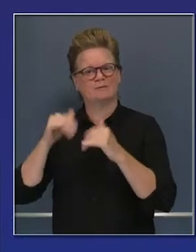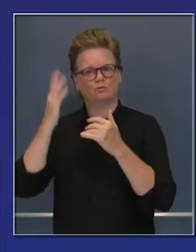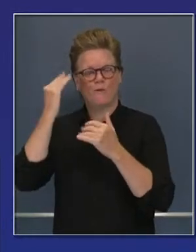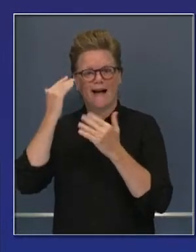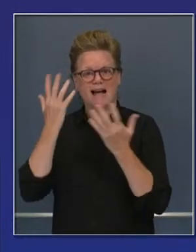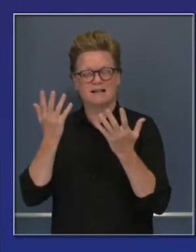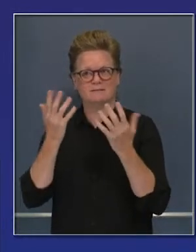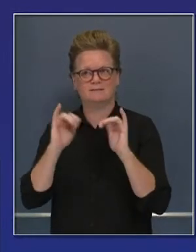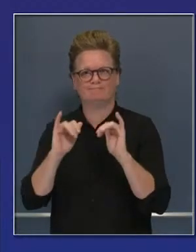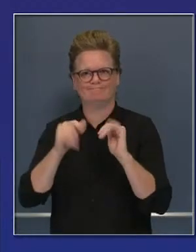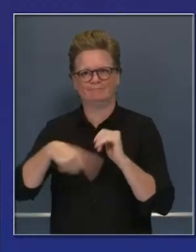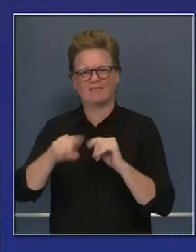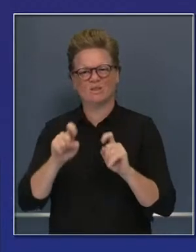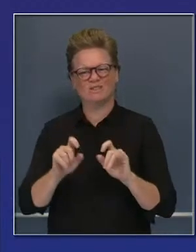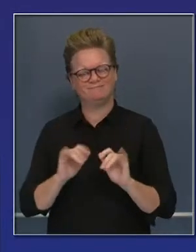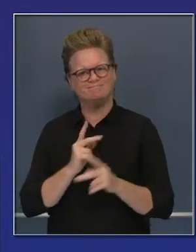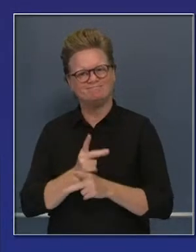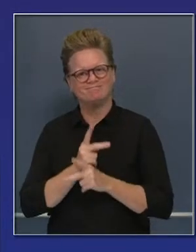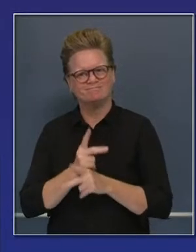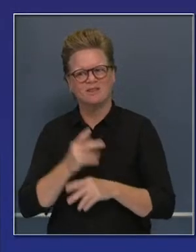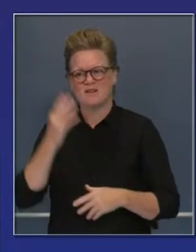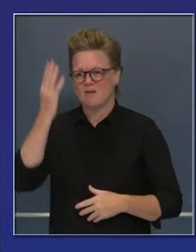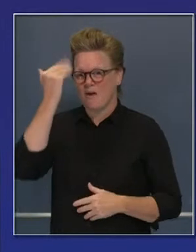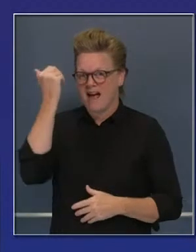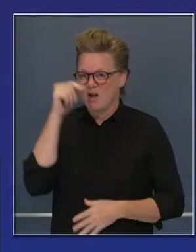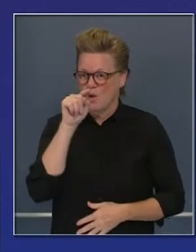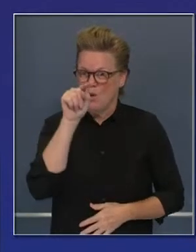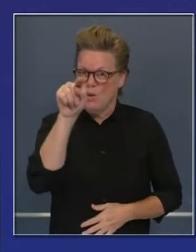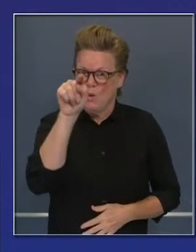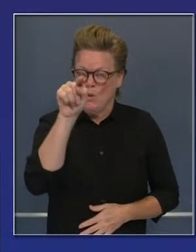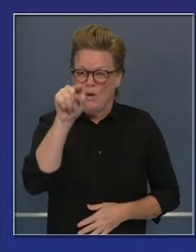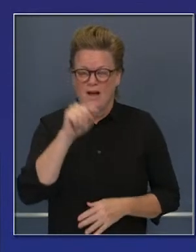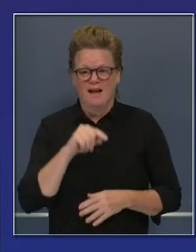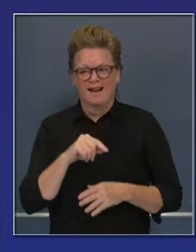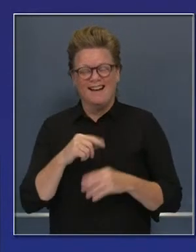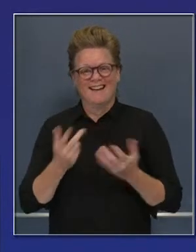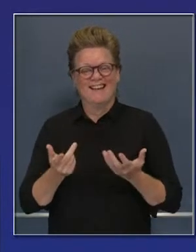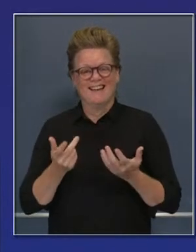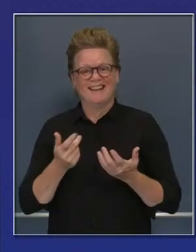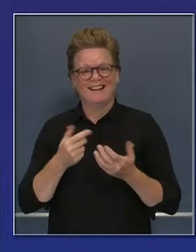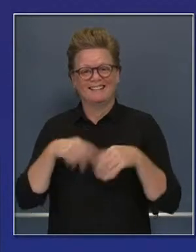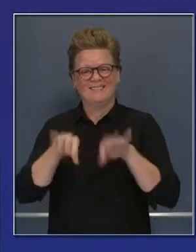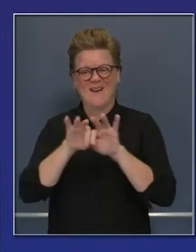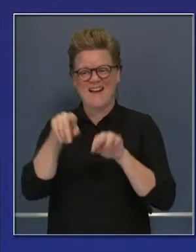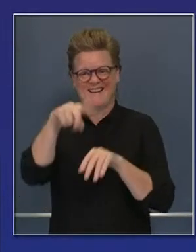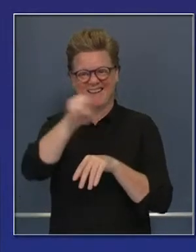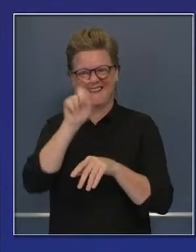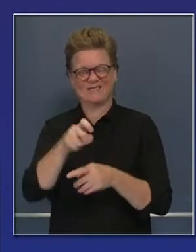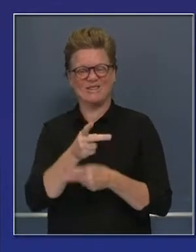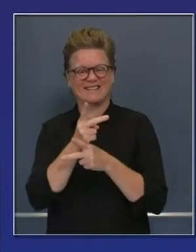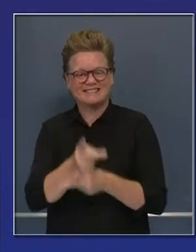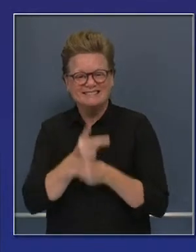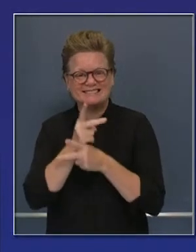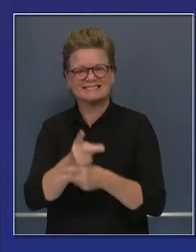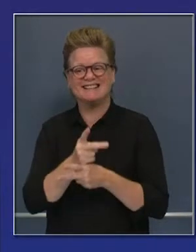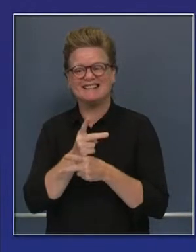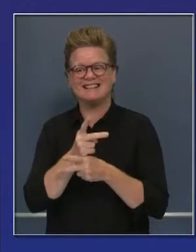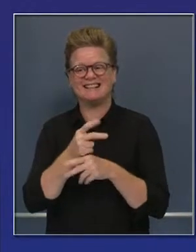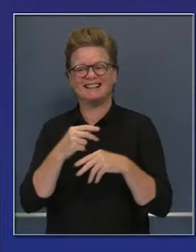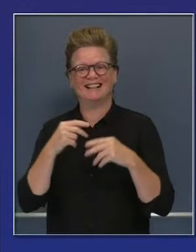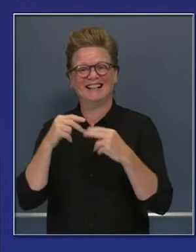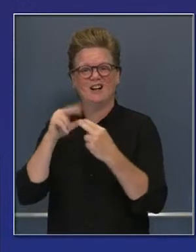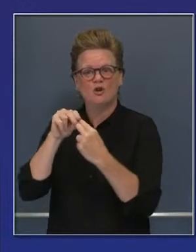your actions this weekend made a difference. We had advanced an emergency proclamation that helped us shift